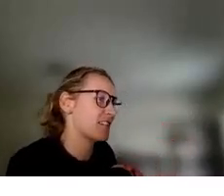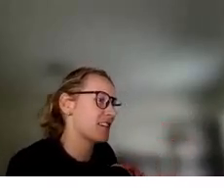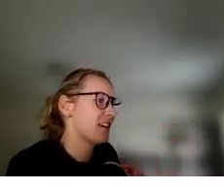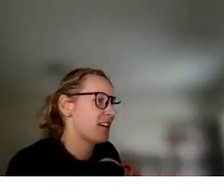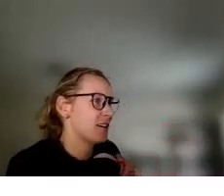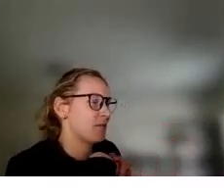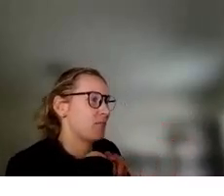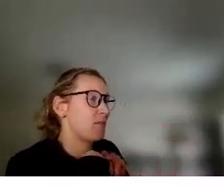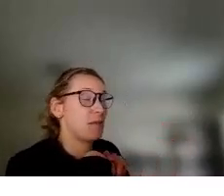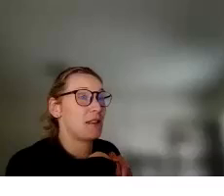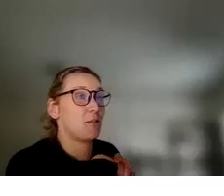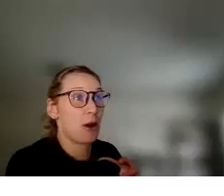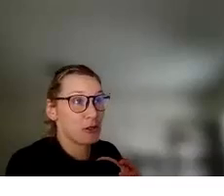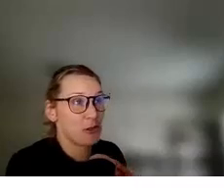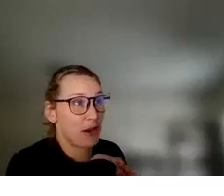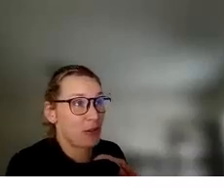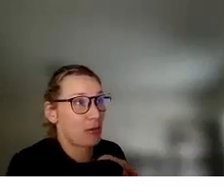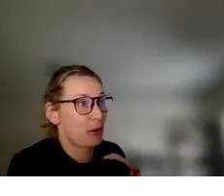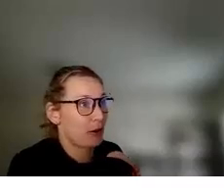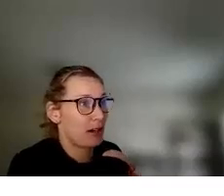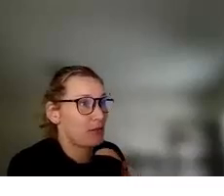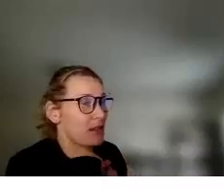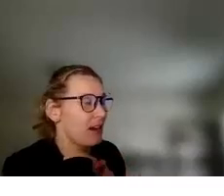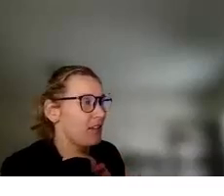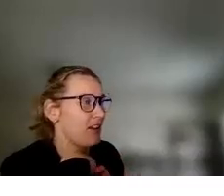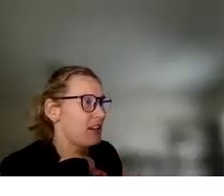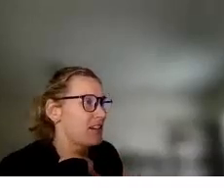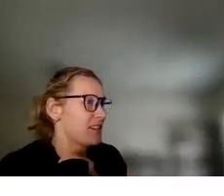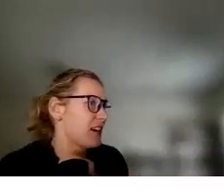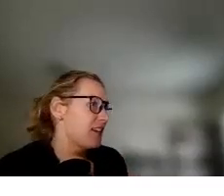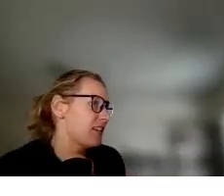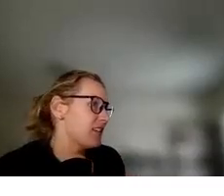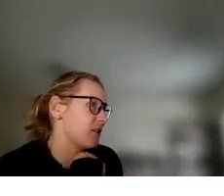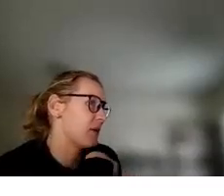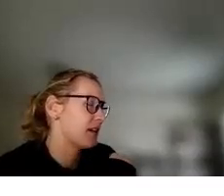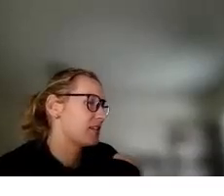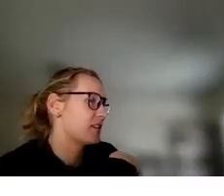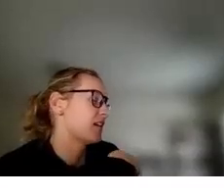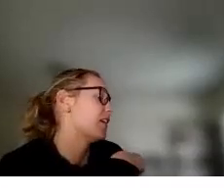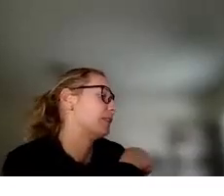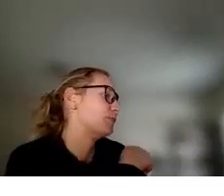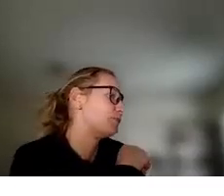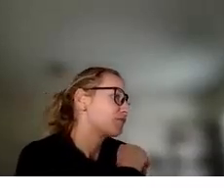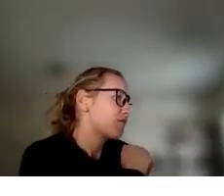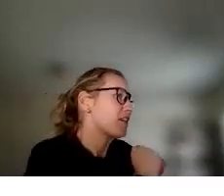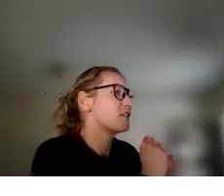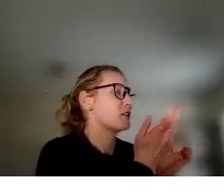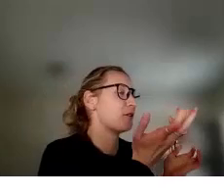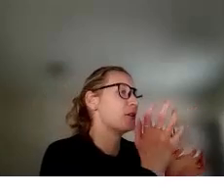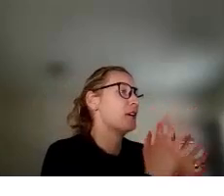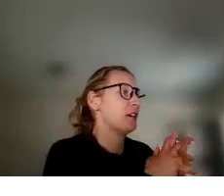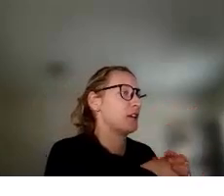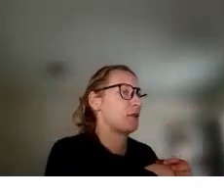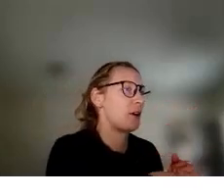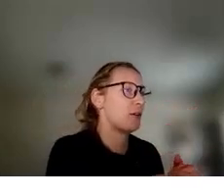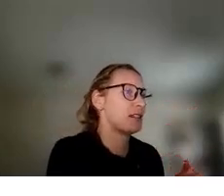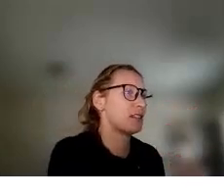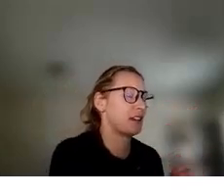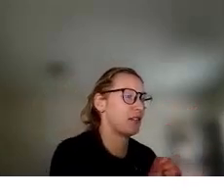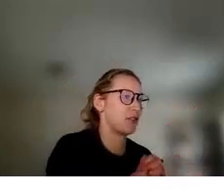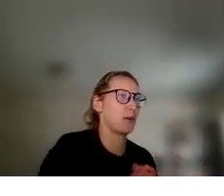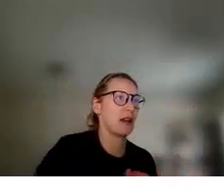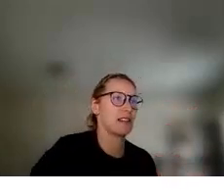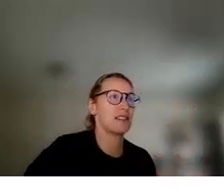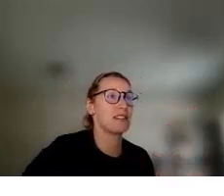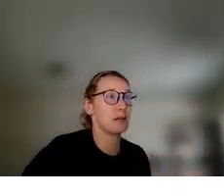Colorado has maybe the most waiver programs out of any state in the US. So, we're